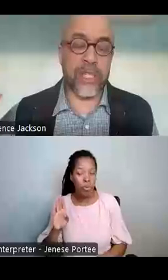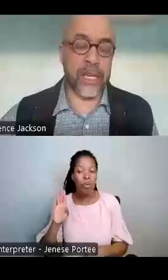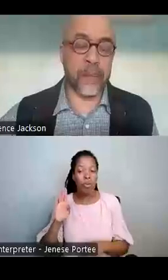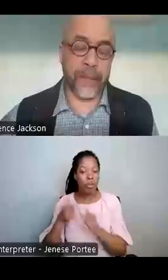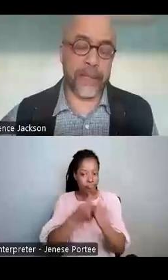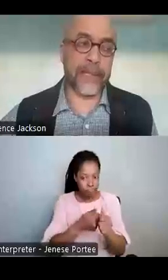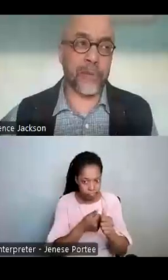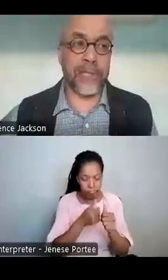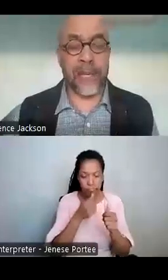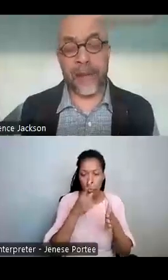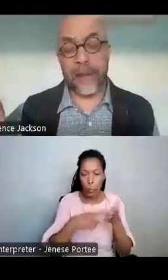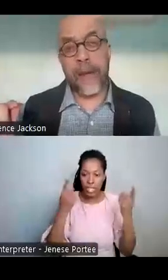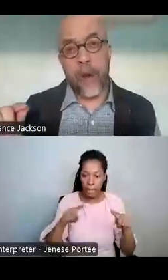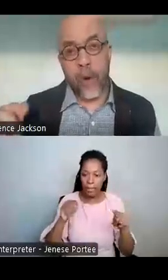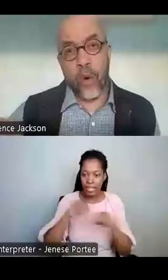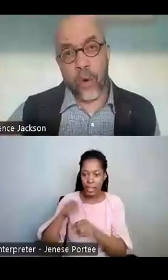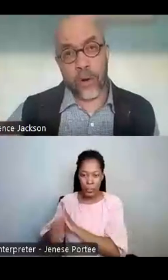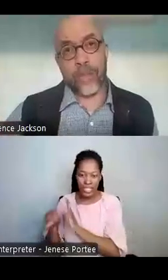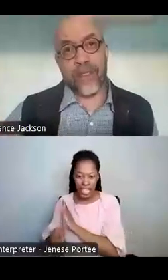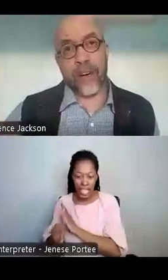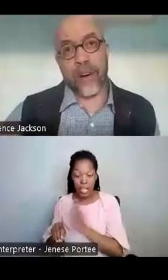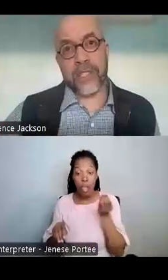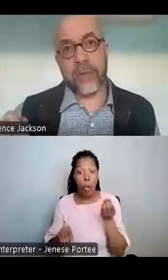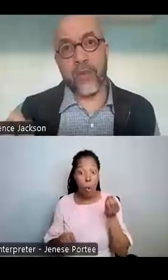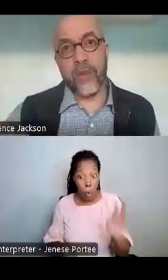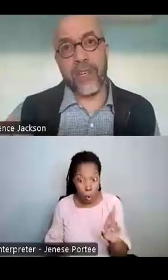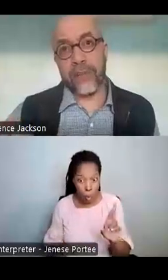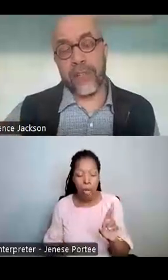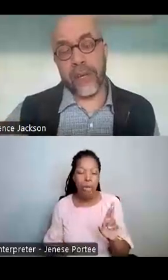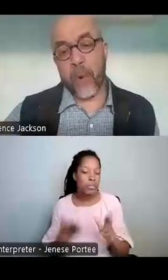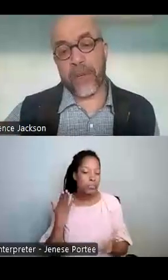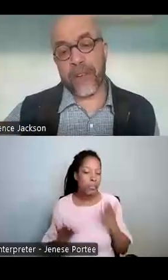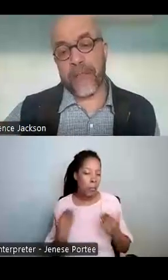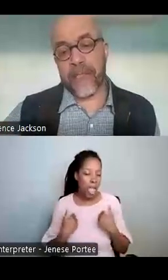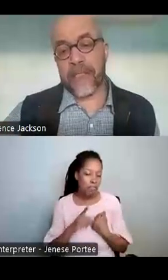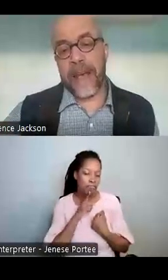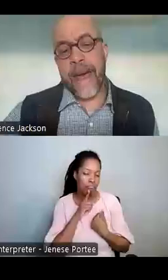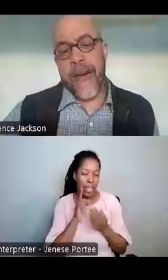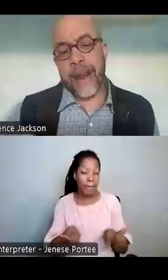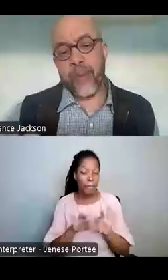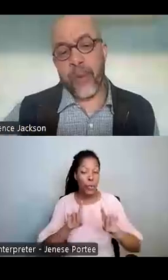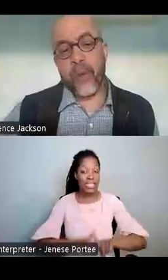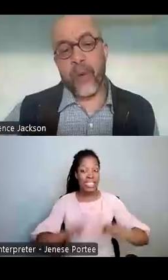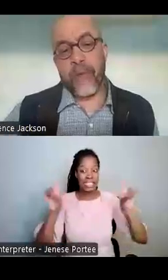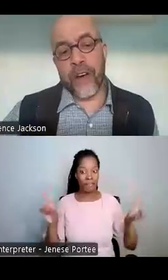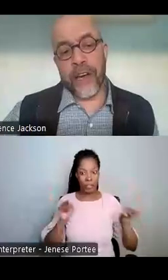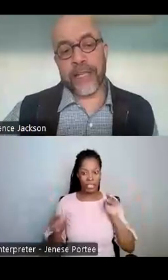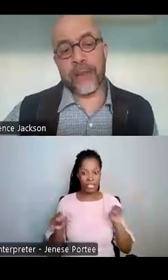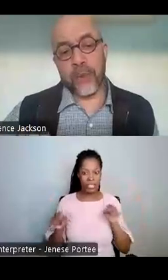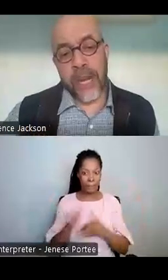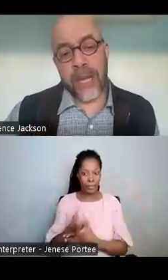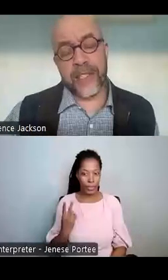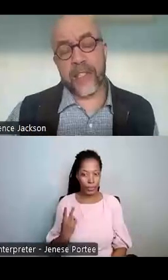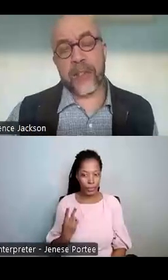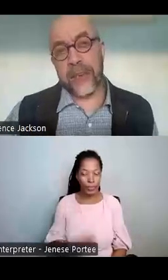what's taking place in Louisiana, or that there are some really, really important differences. And we will find it